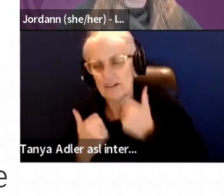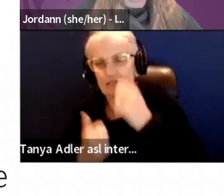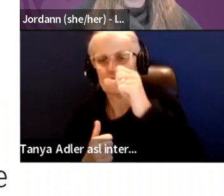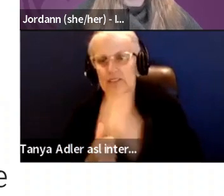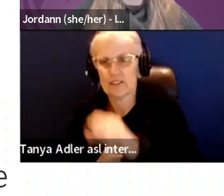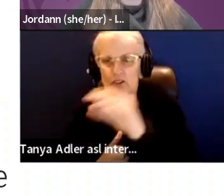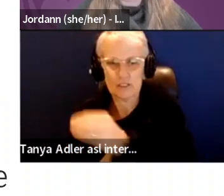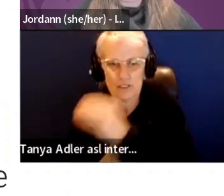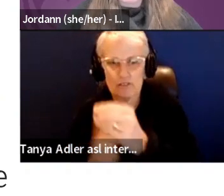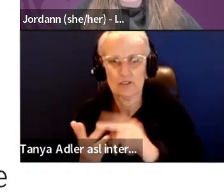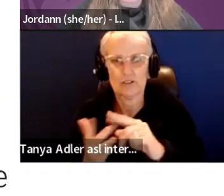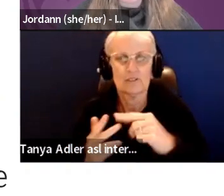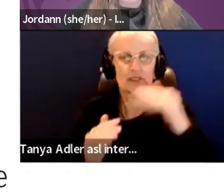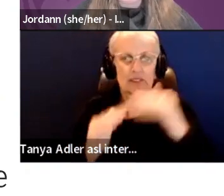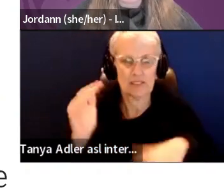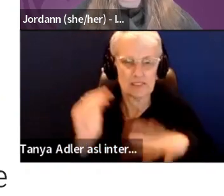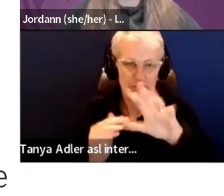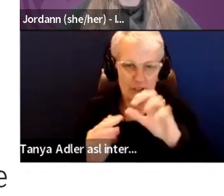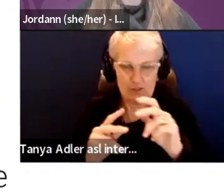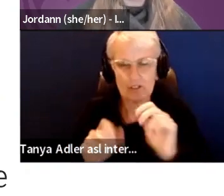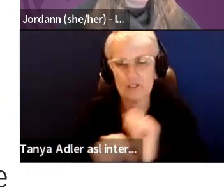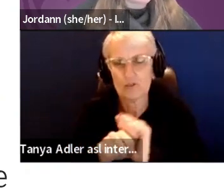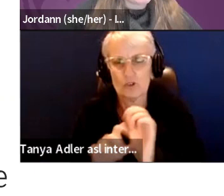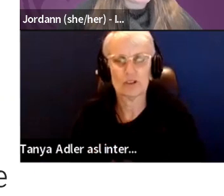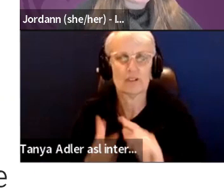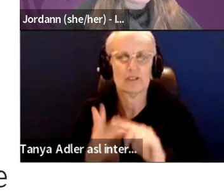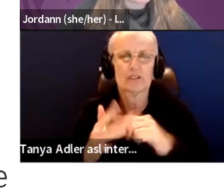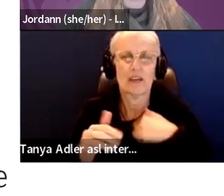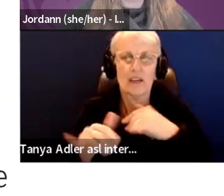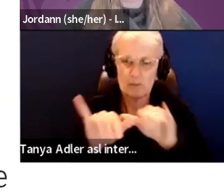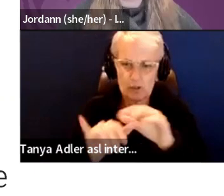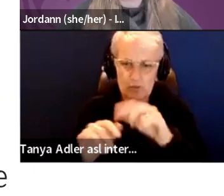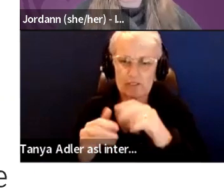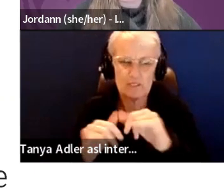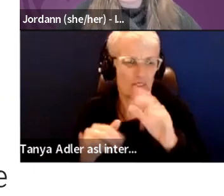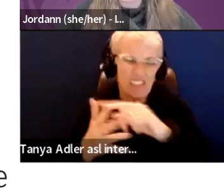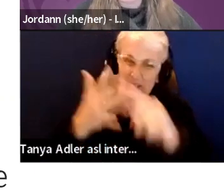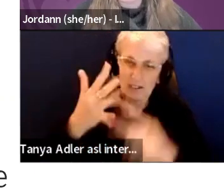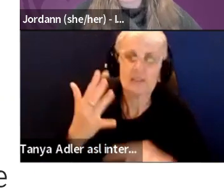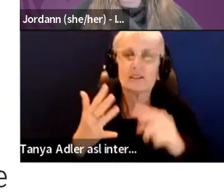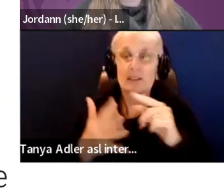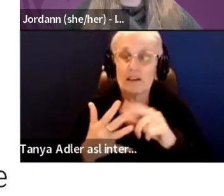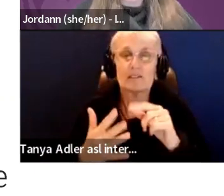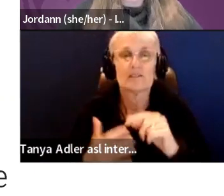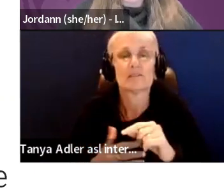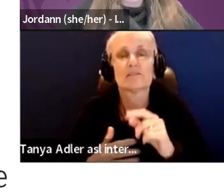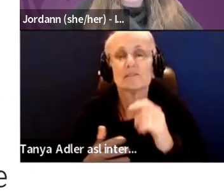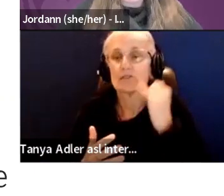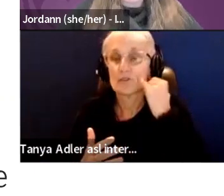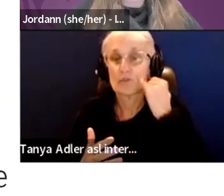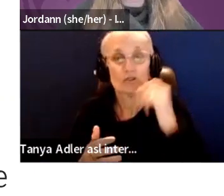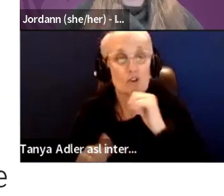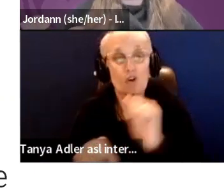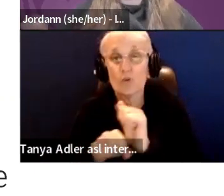the funds, you have less than 500 employees, you have a scalable product or service. Those are the eligibility criteria. So if you haven't worked